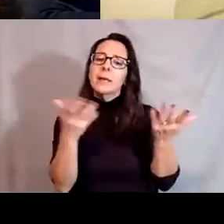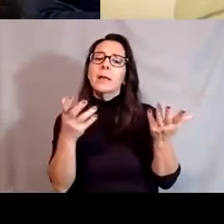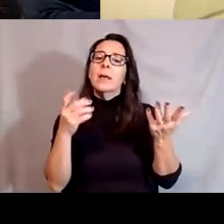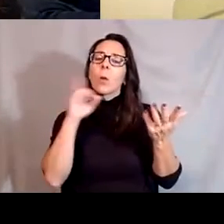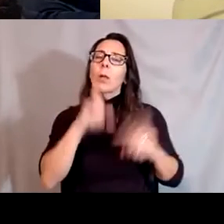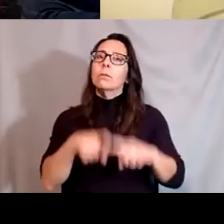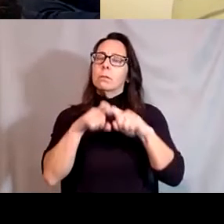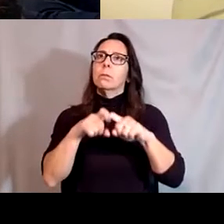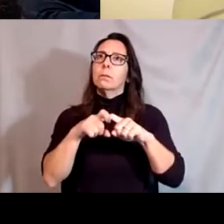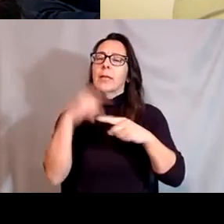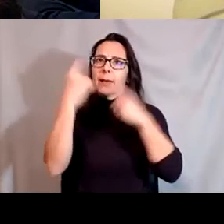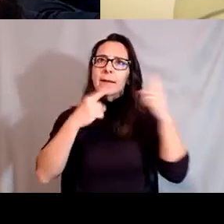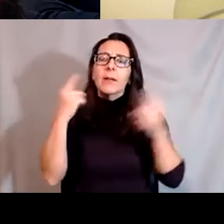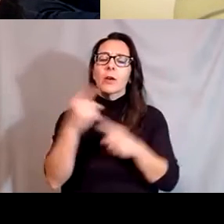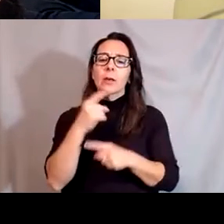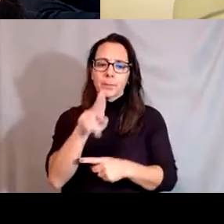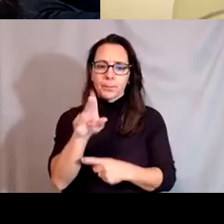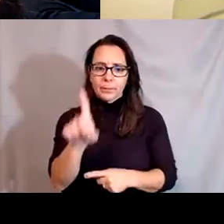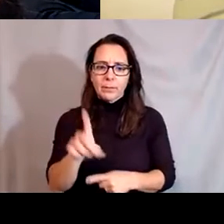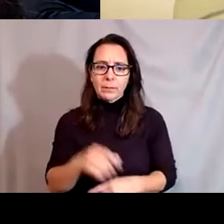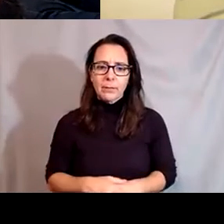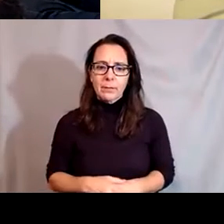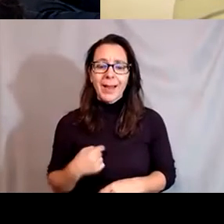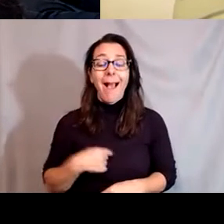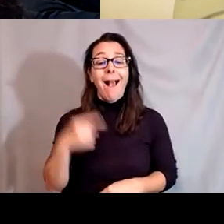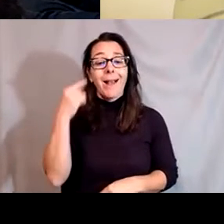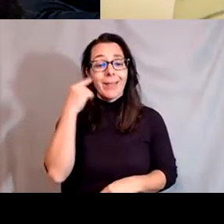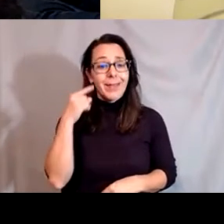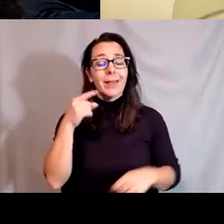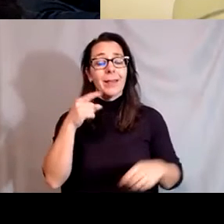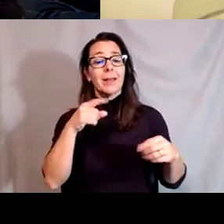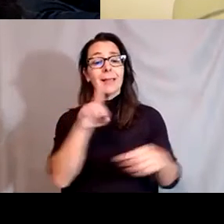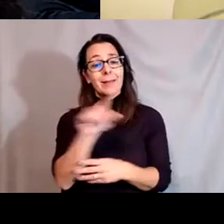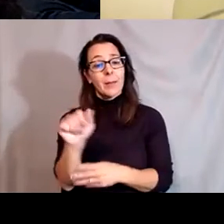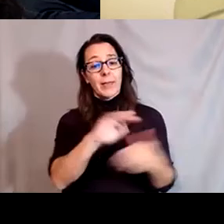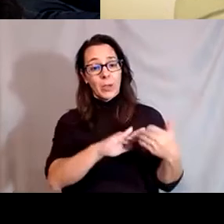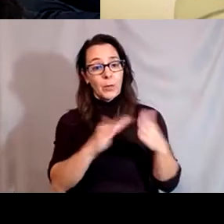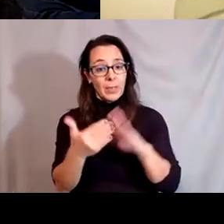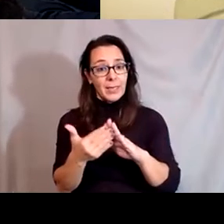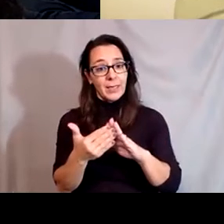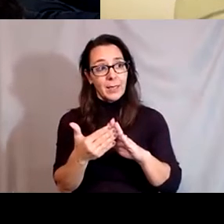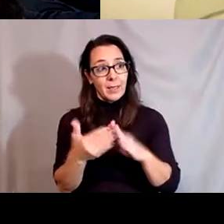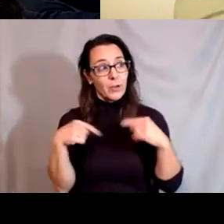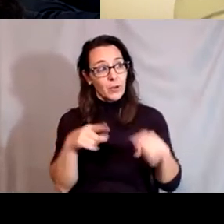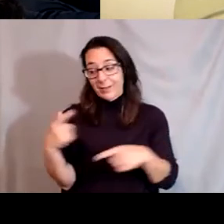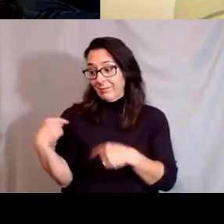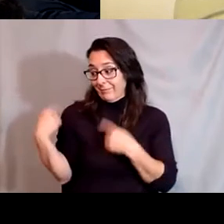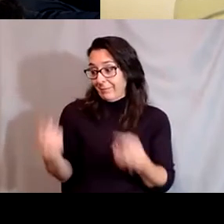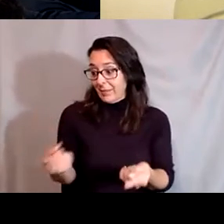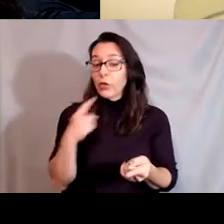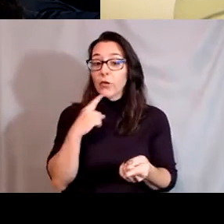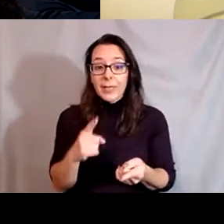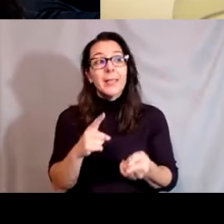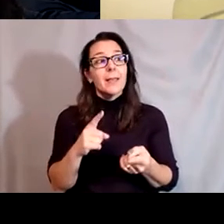I think that it really gave the disability community recognition as far as being able to